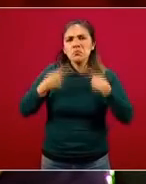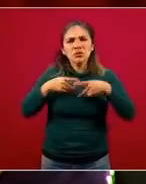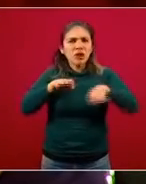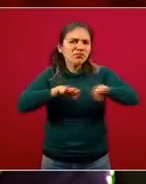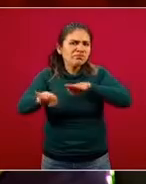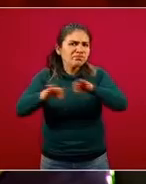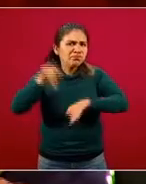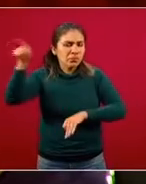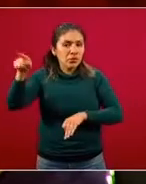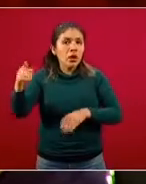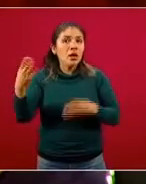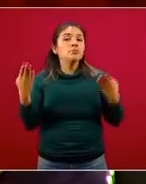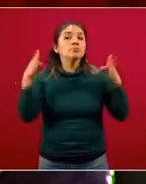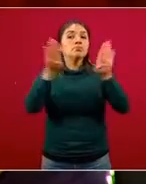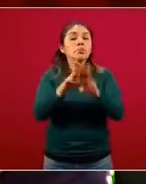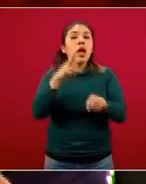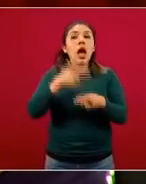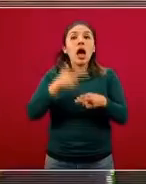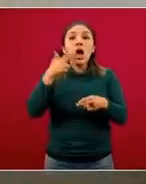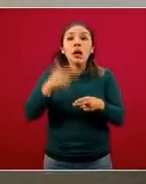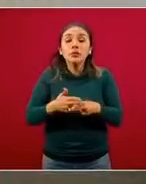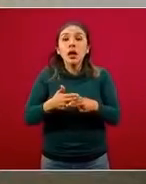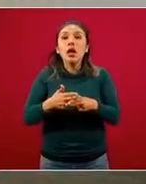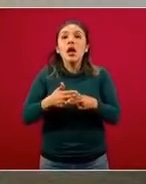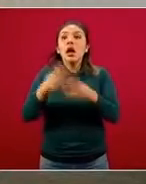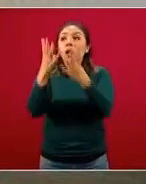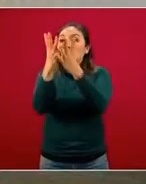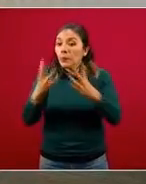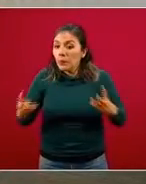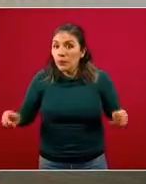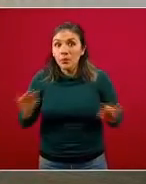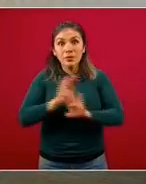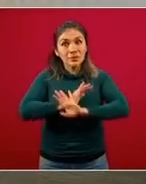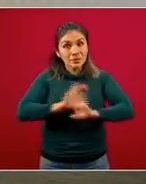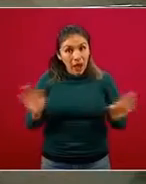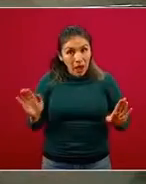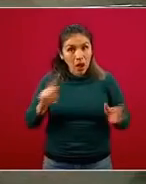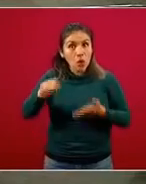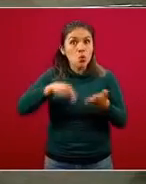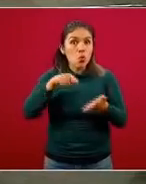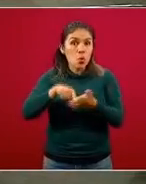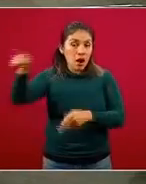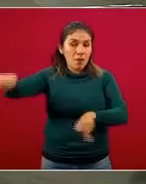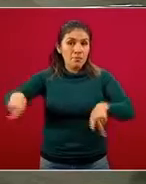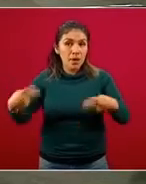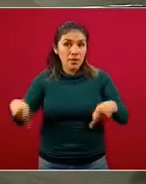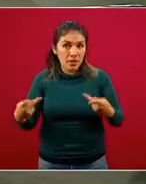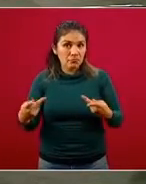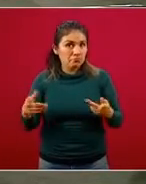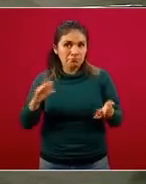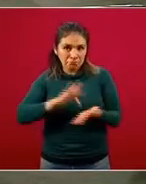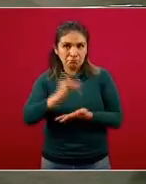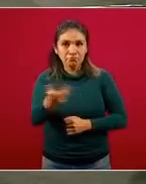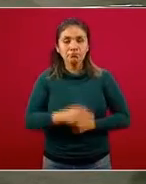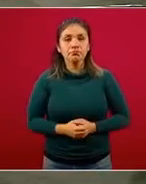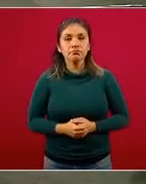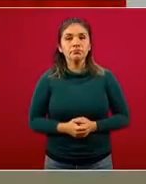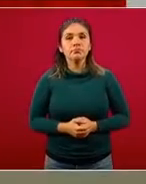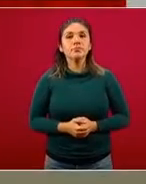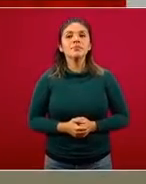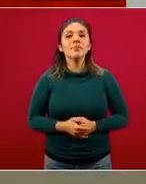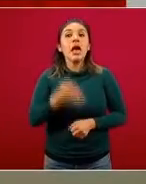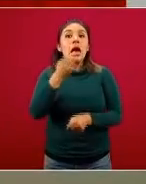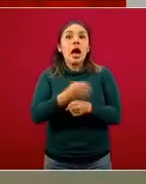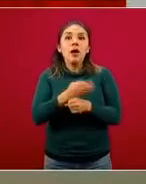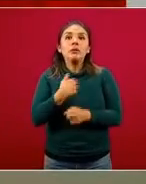more attention on there, because these warehouses, they should be closed, right? Thank